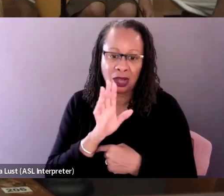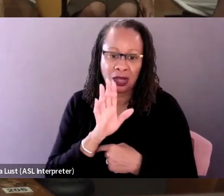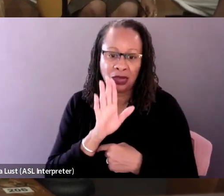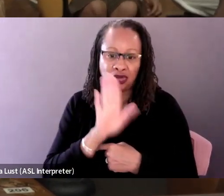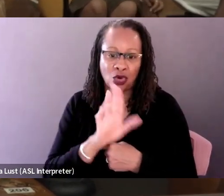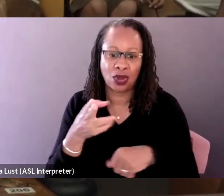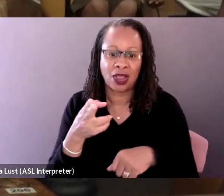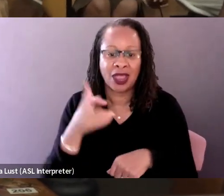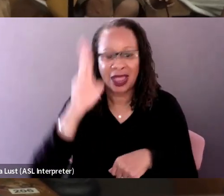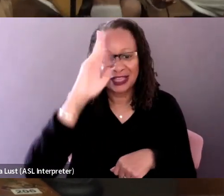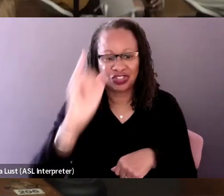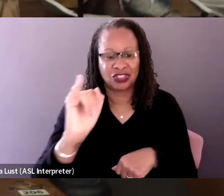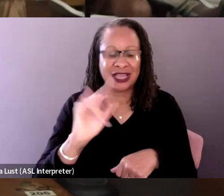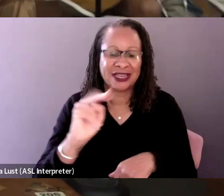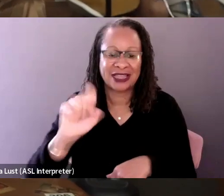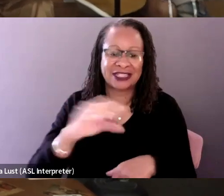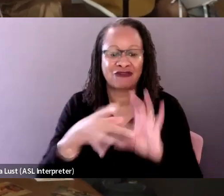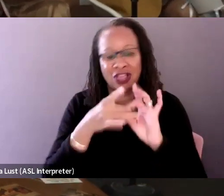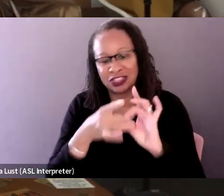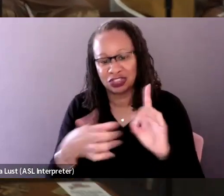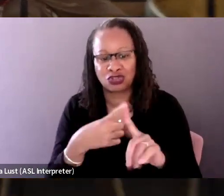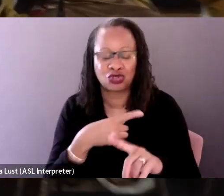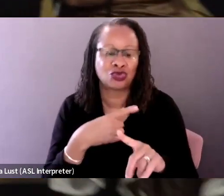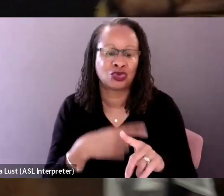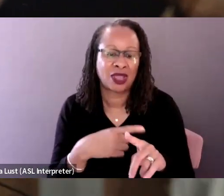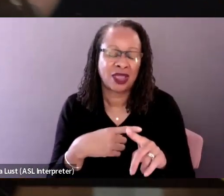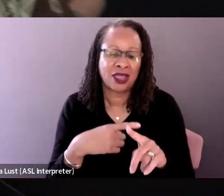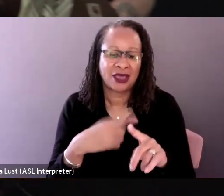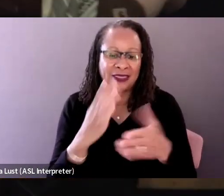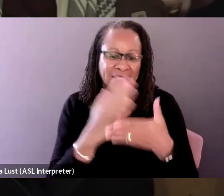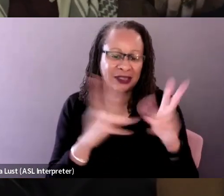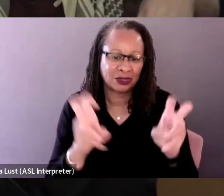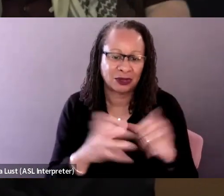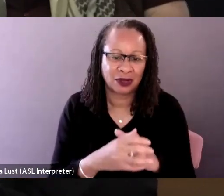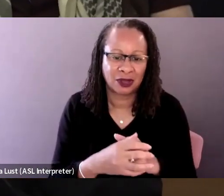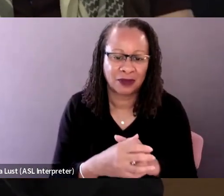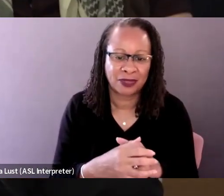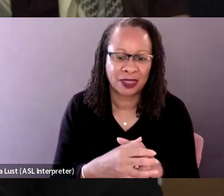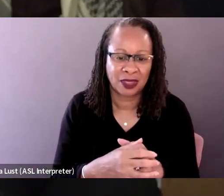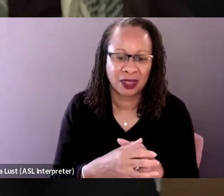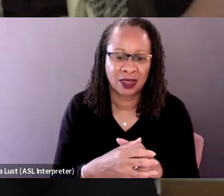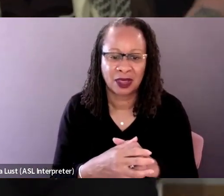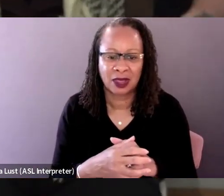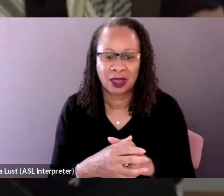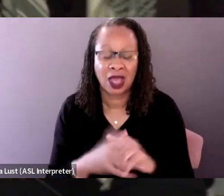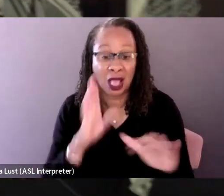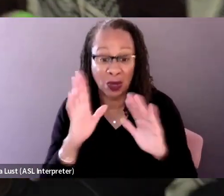in relationship to the subject matter. I just want to give a shout out. Is this on? Maybe not. Hello, hello. There